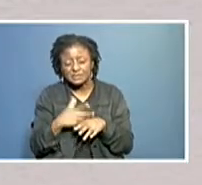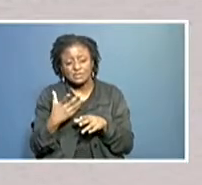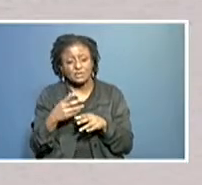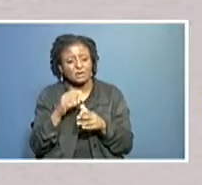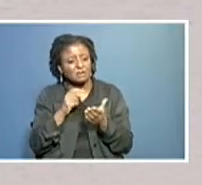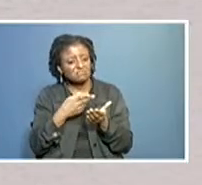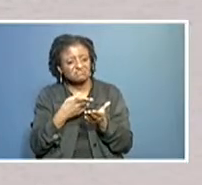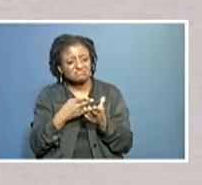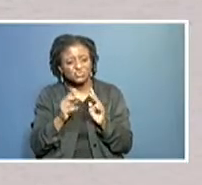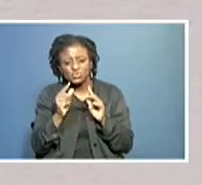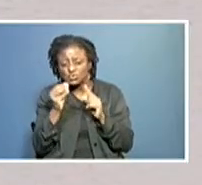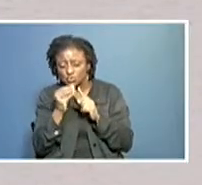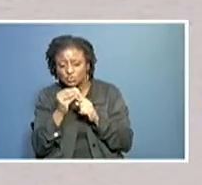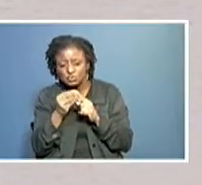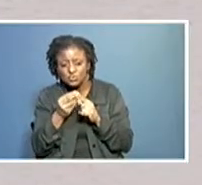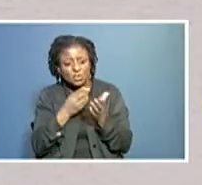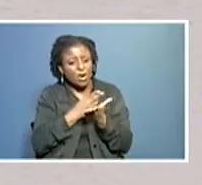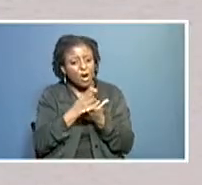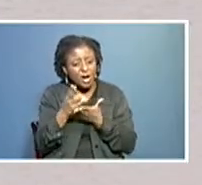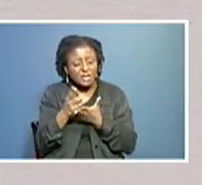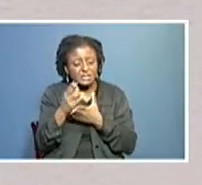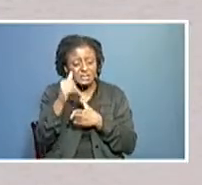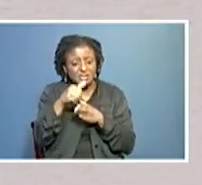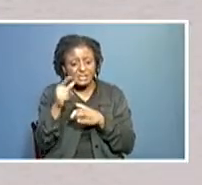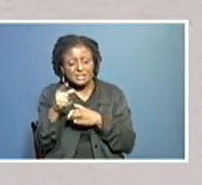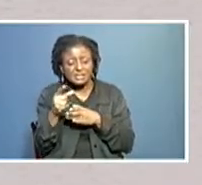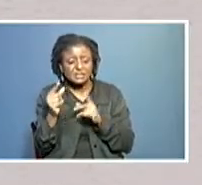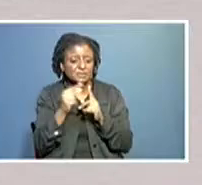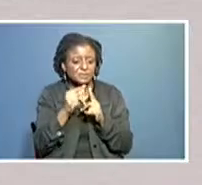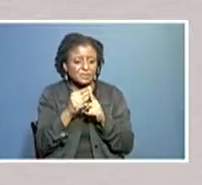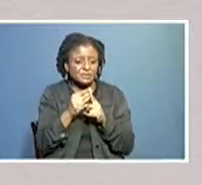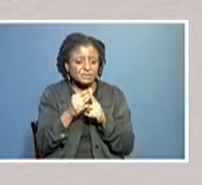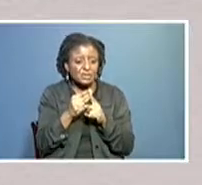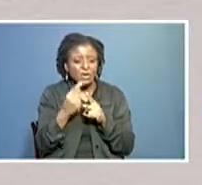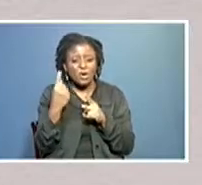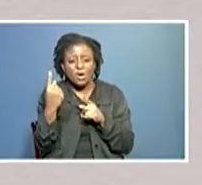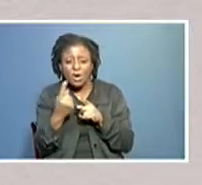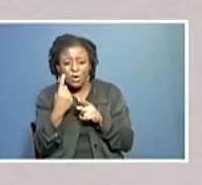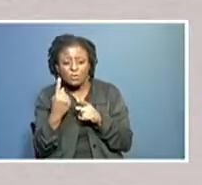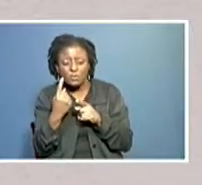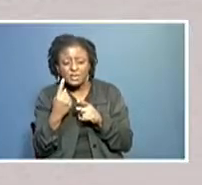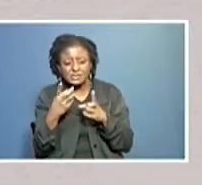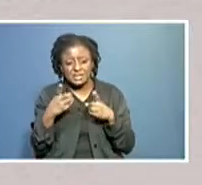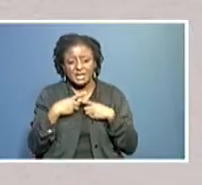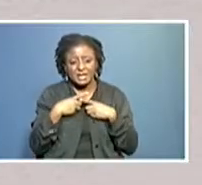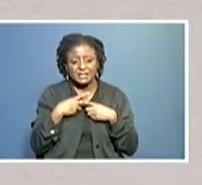his contributions, which were always laced with a happy humor.